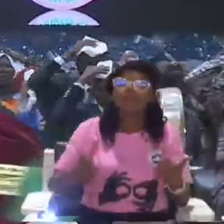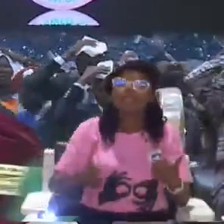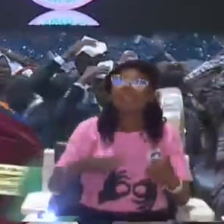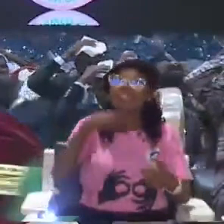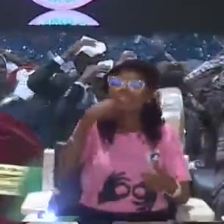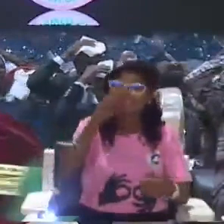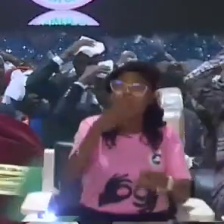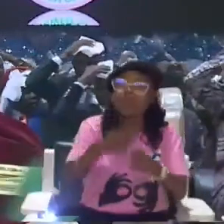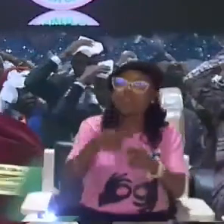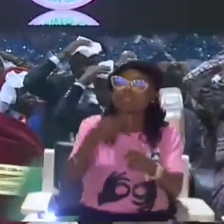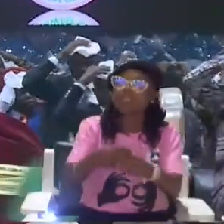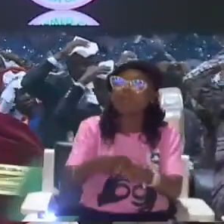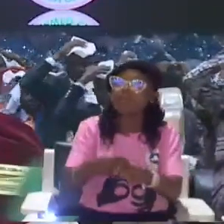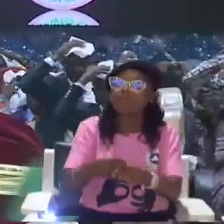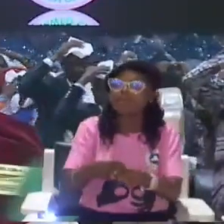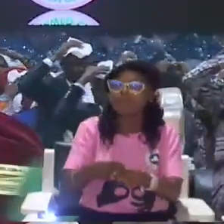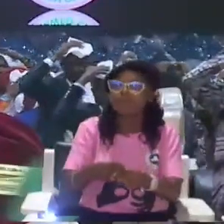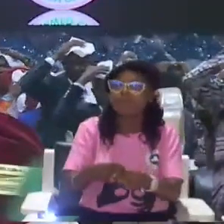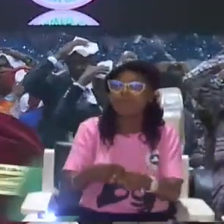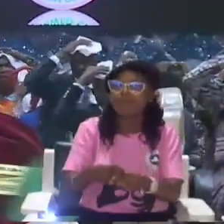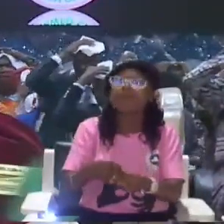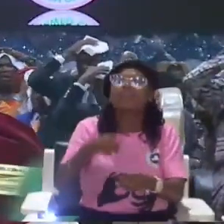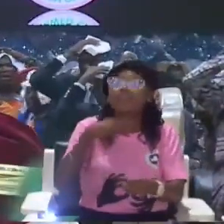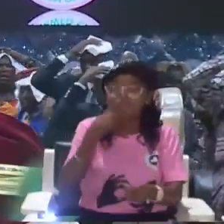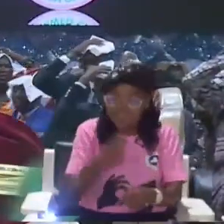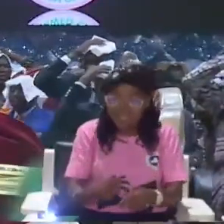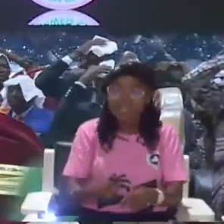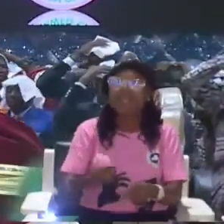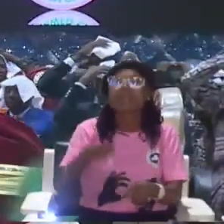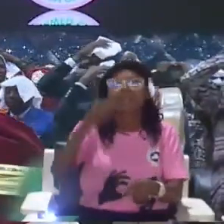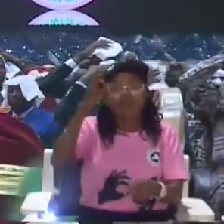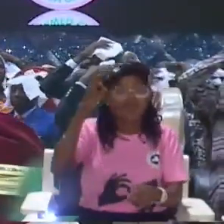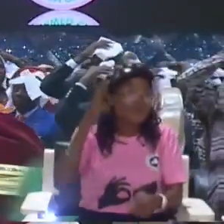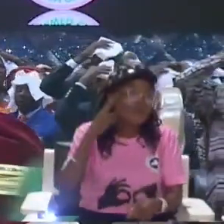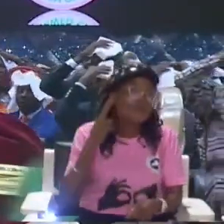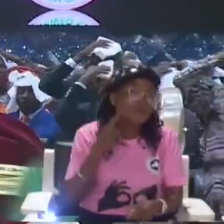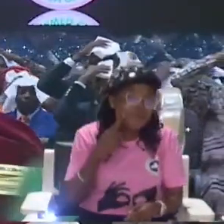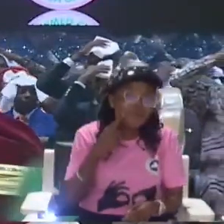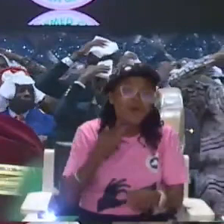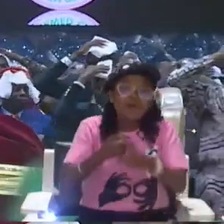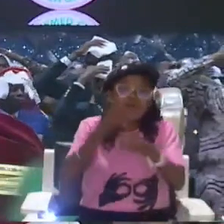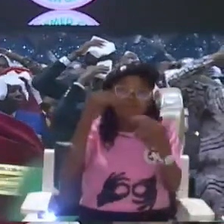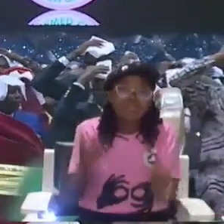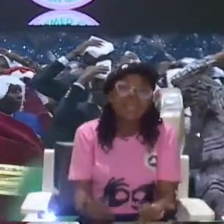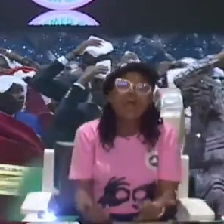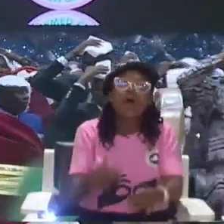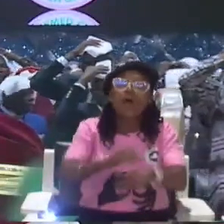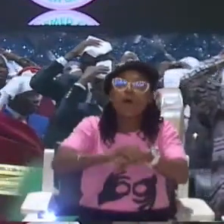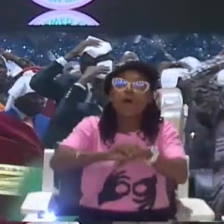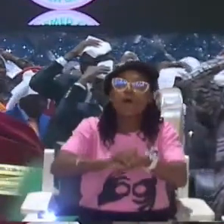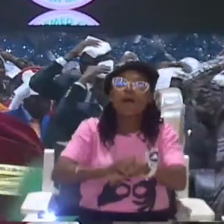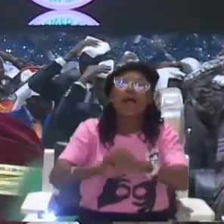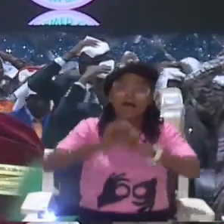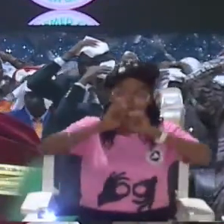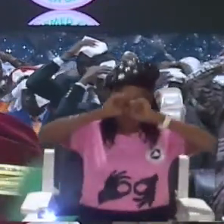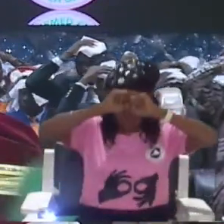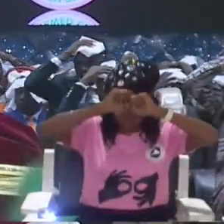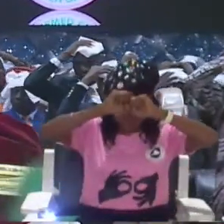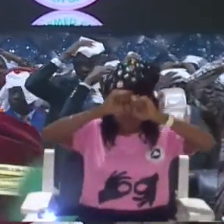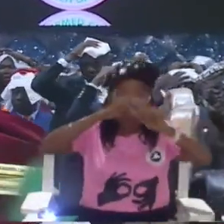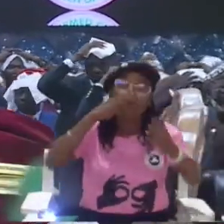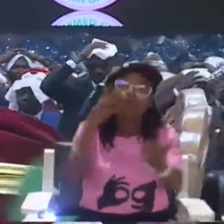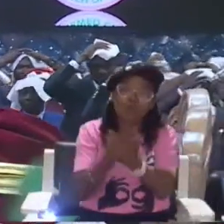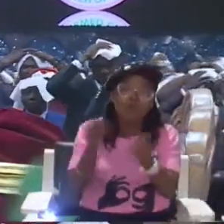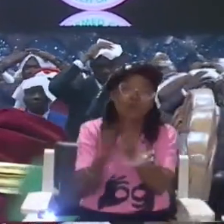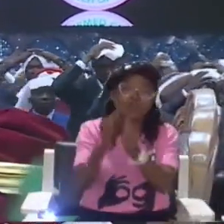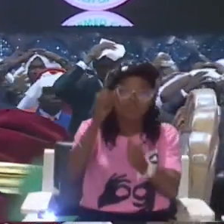name. Da uruko re. And say Adeboye. Pe Adepitan Adeboye. From now on, lati oni lo, it's going to be well with you. Yo ara